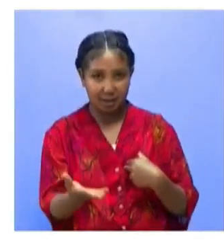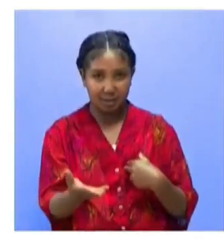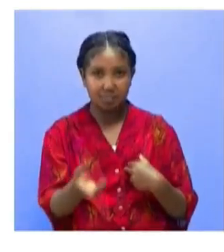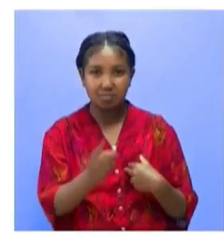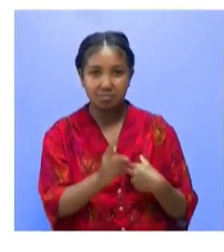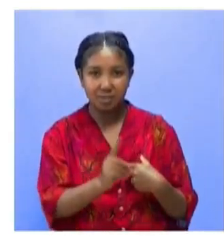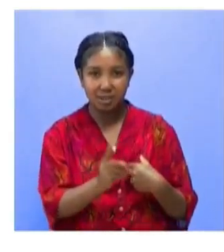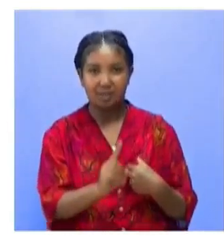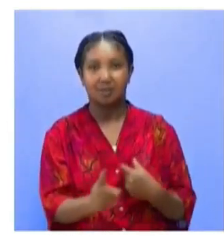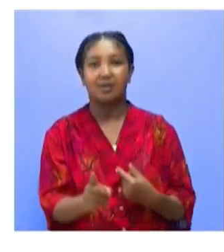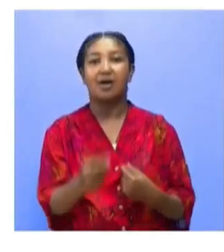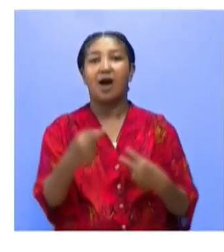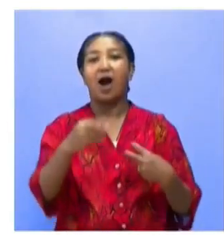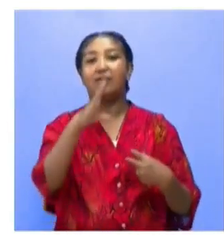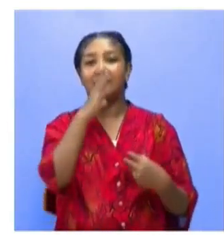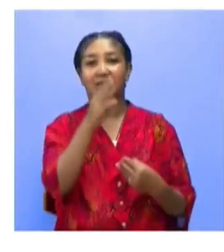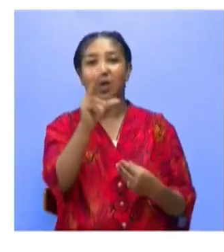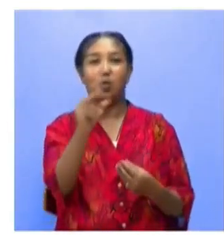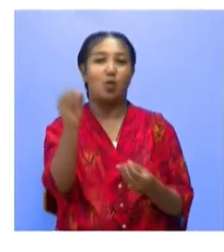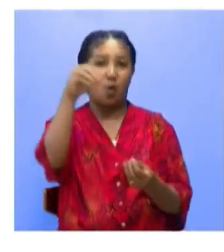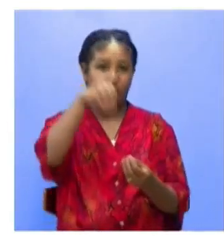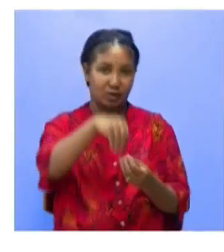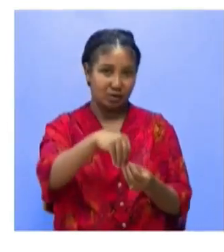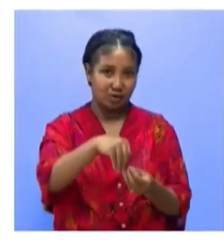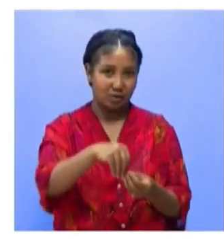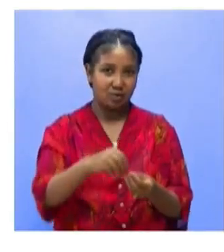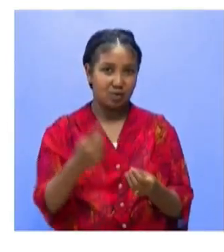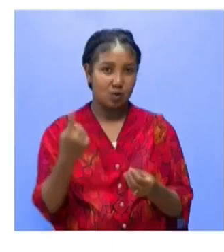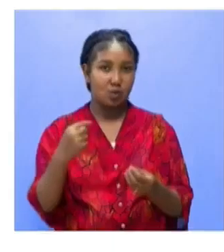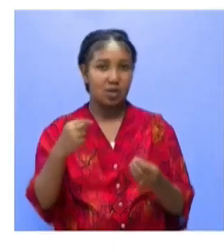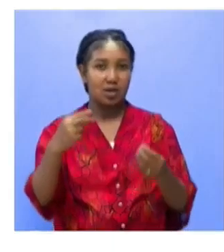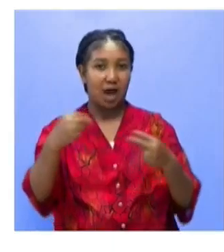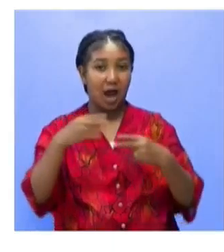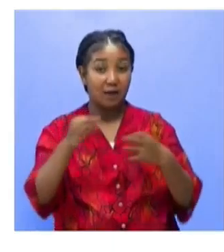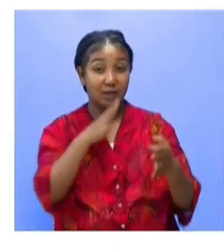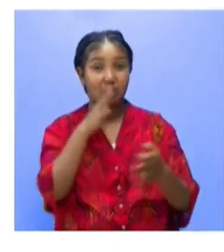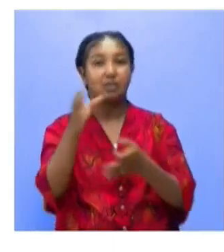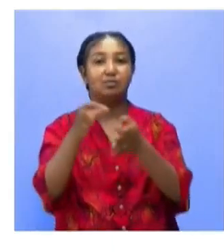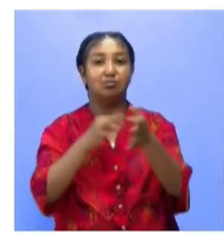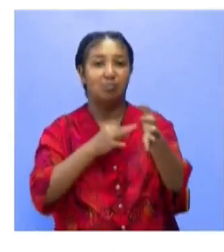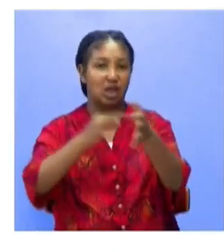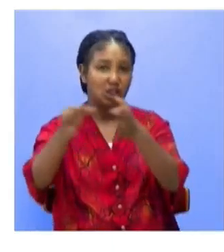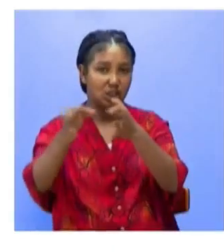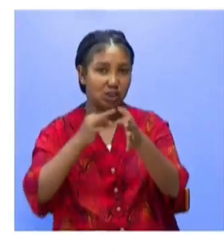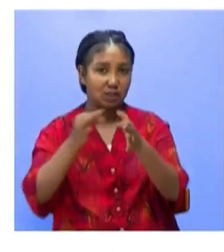yes, haven't. We haven't mentioned.